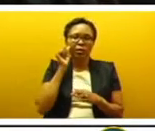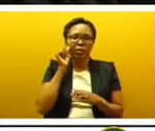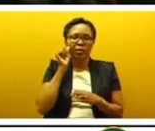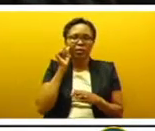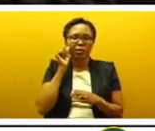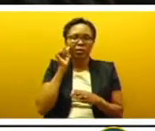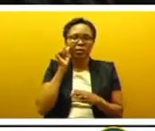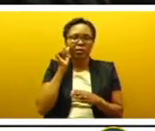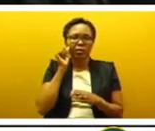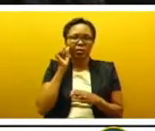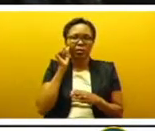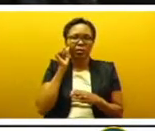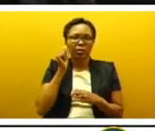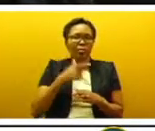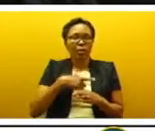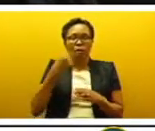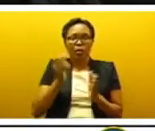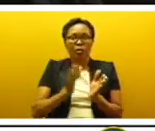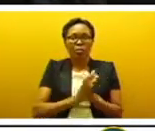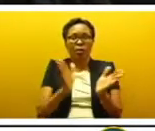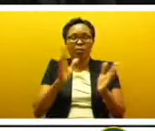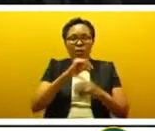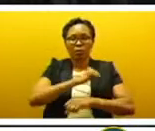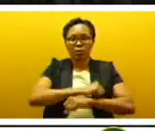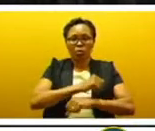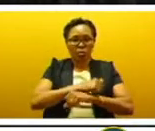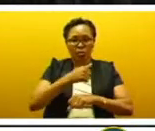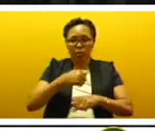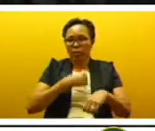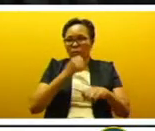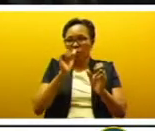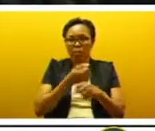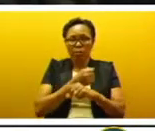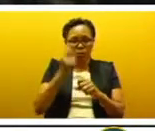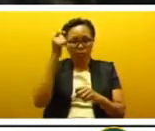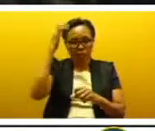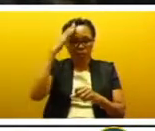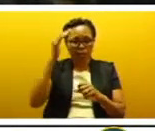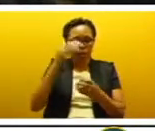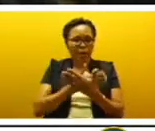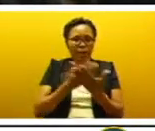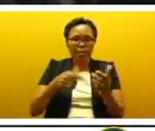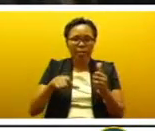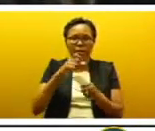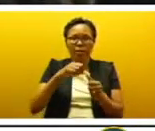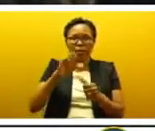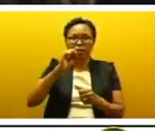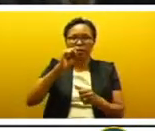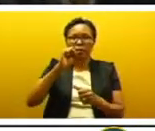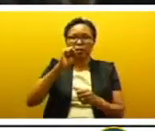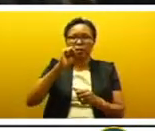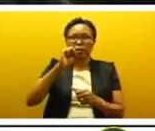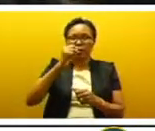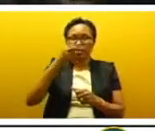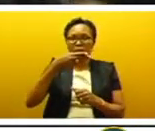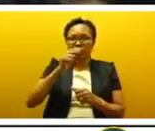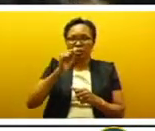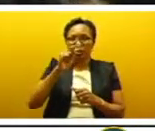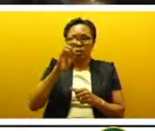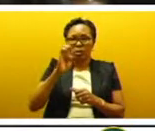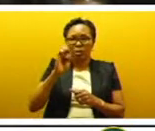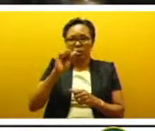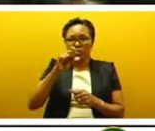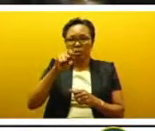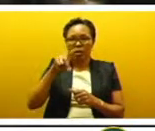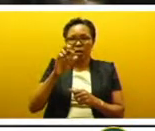I went to public schools. I may not be able to remember anything about Shakespeare. But, Madam